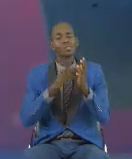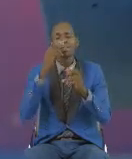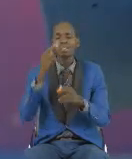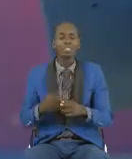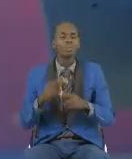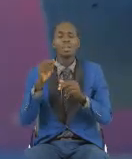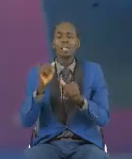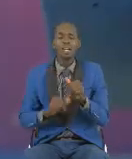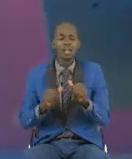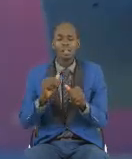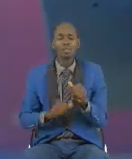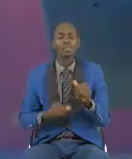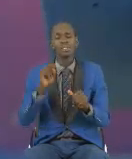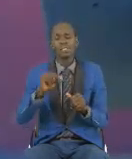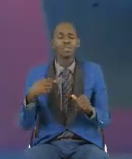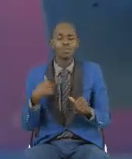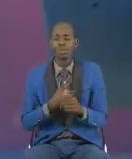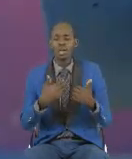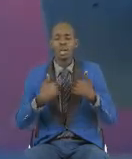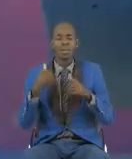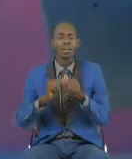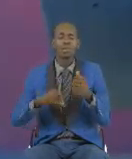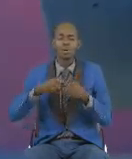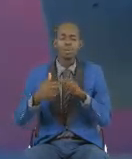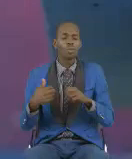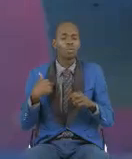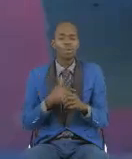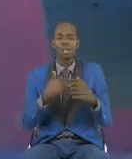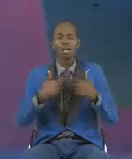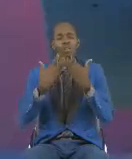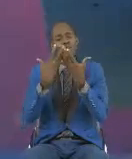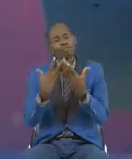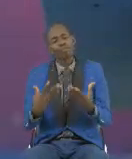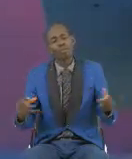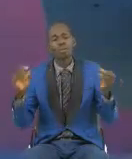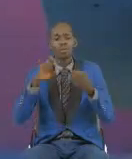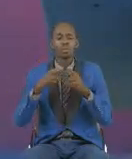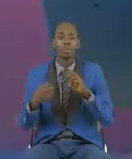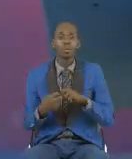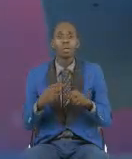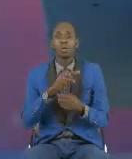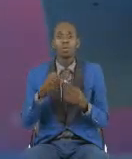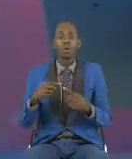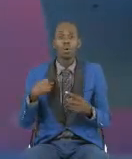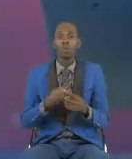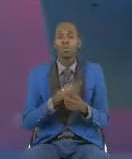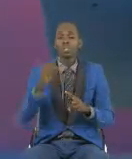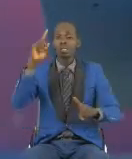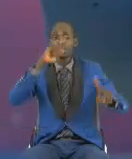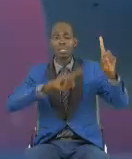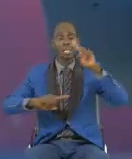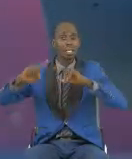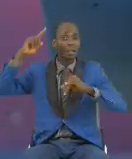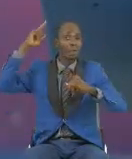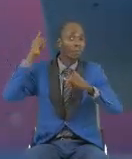need we have, any problem we have, solve the problem. And when we said the final amen, the